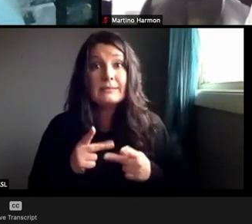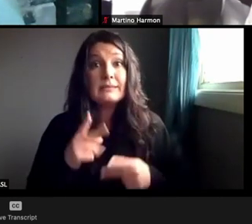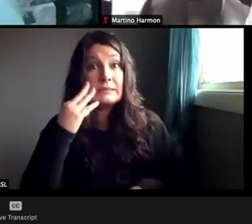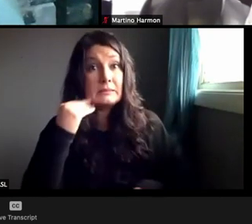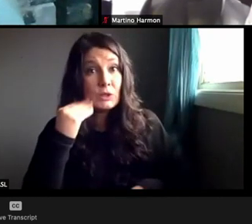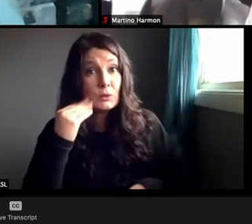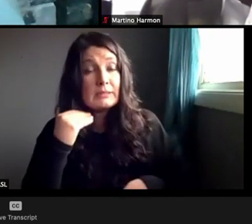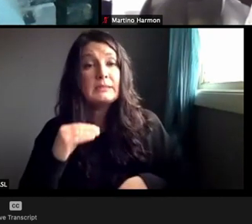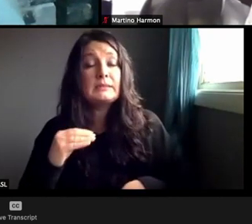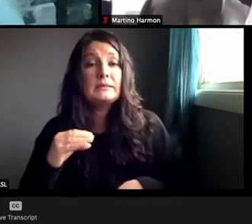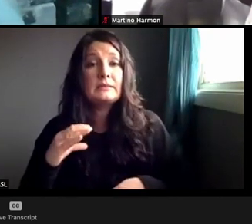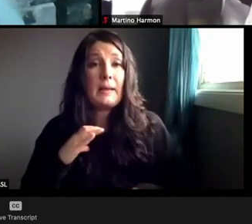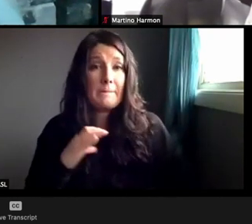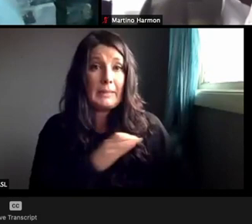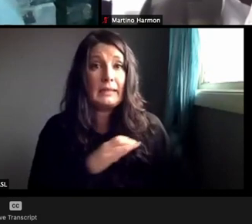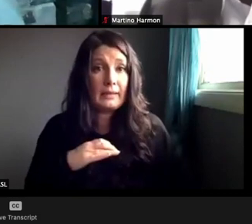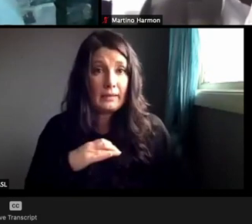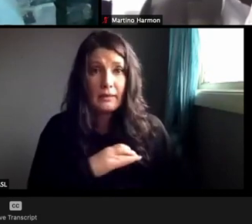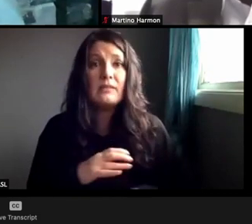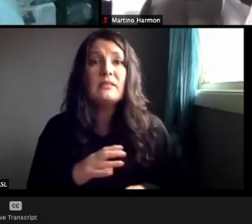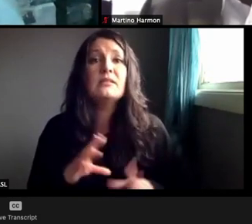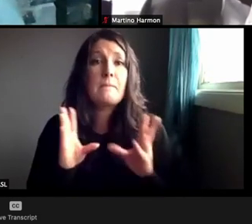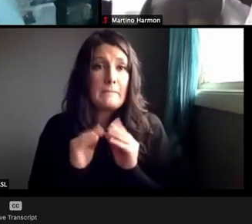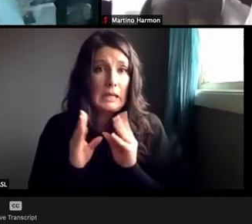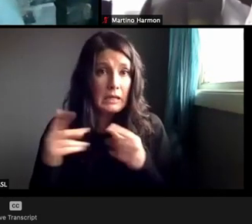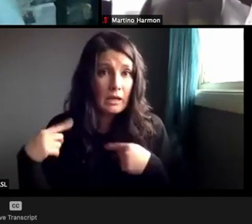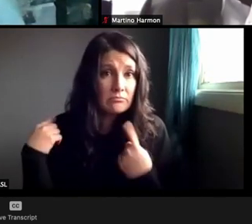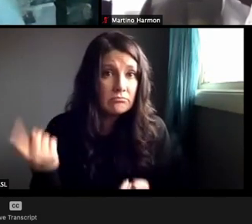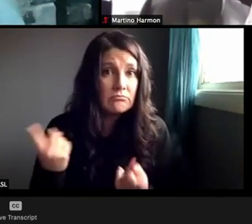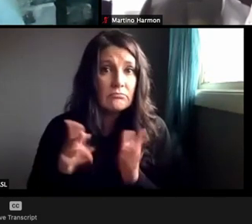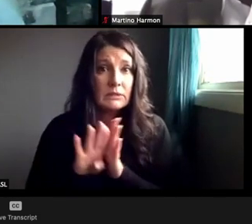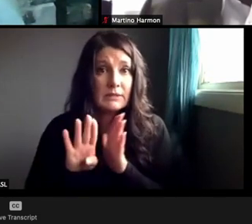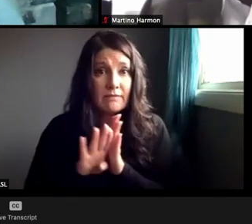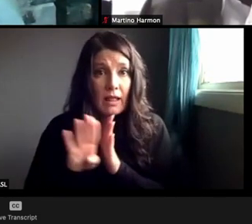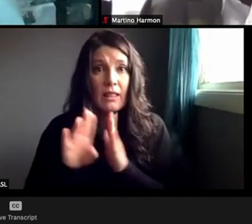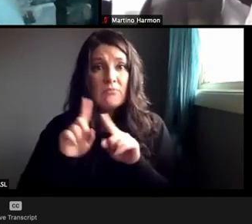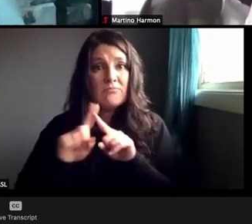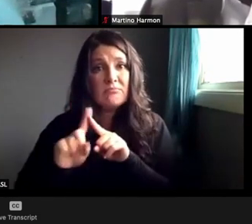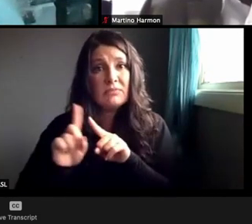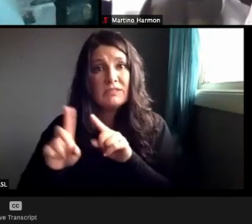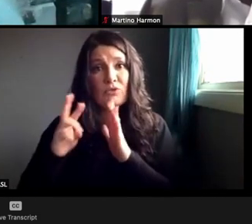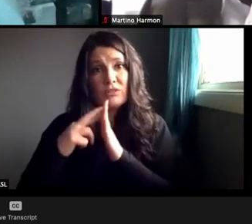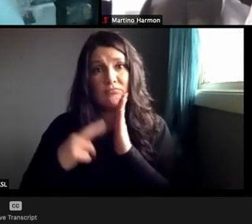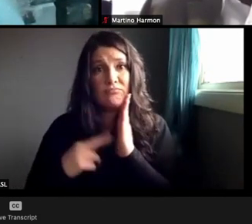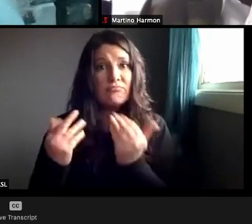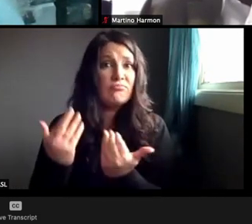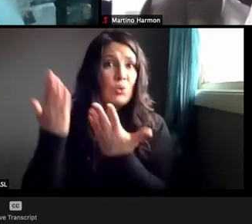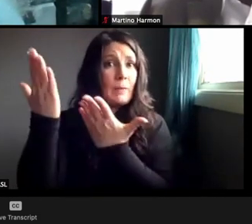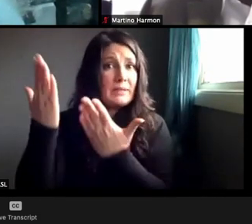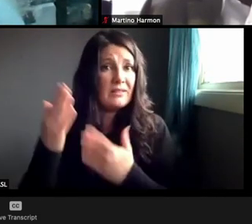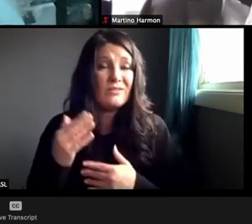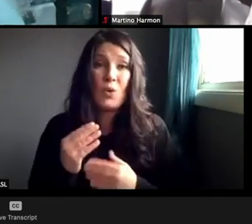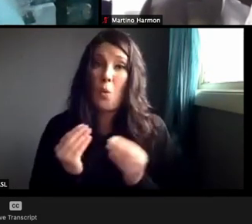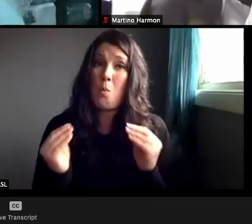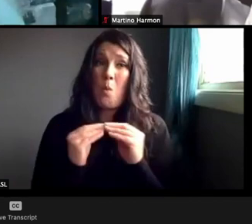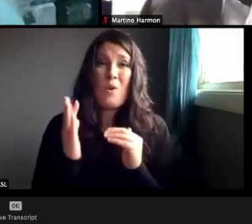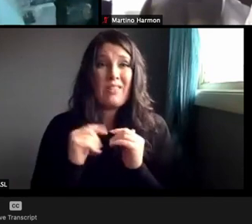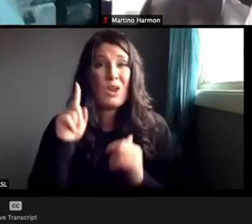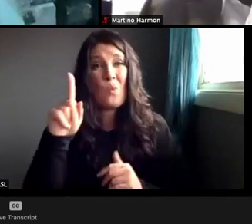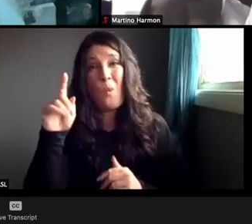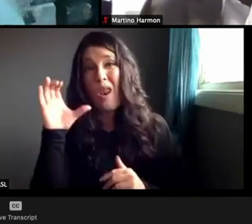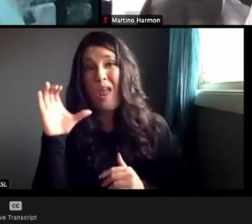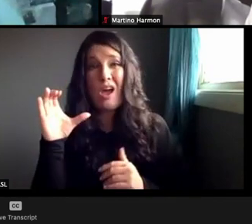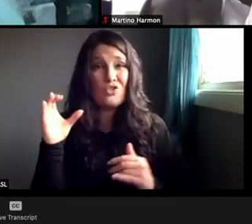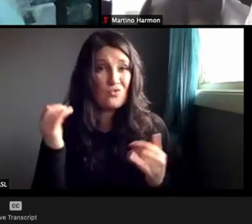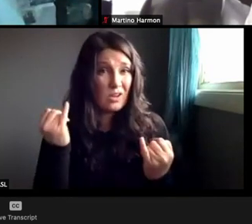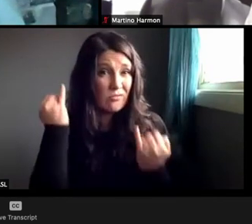Committee has been meeting and working through and developing sets of recommendations. They've developed over 100 recommendations so far